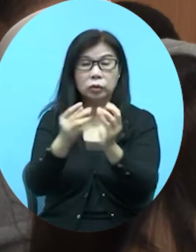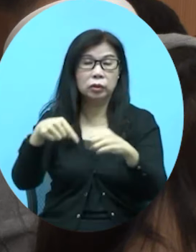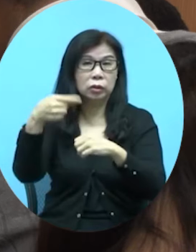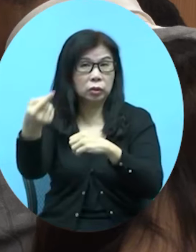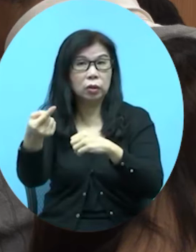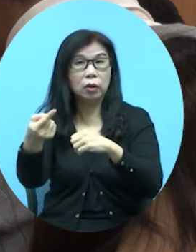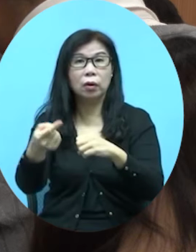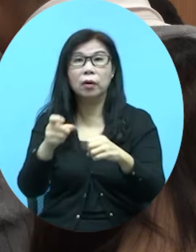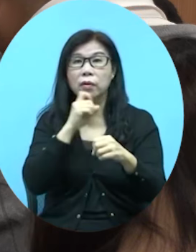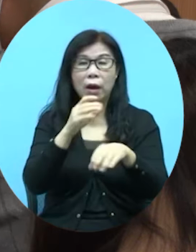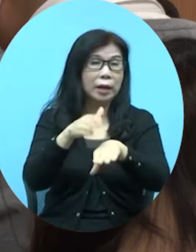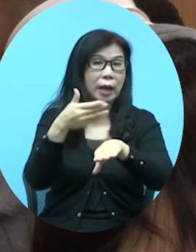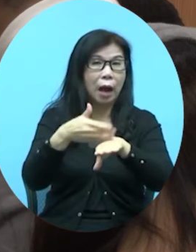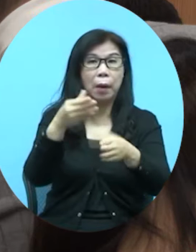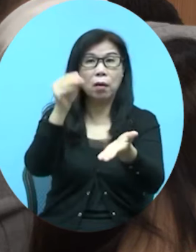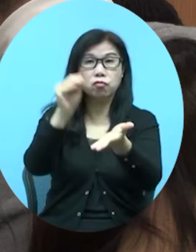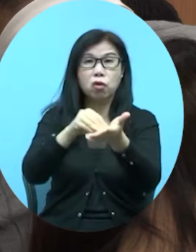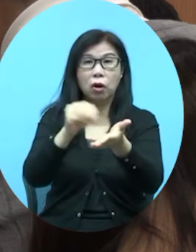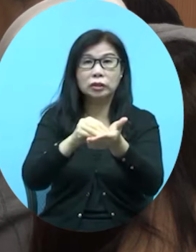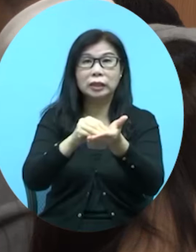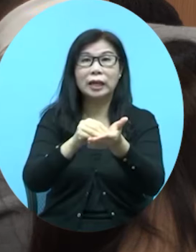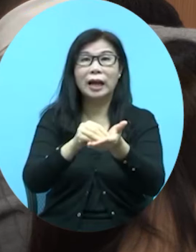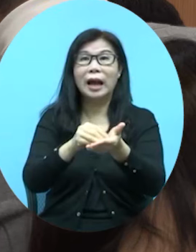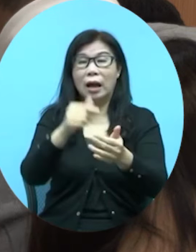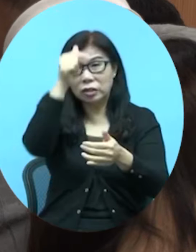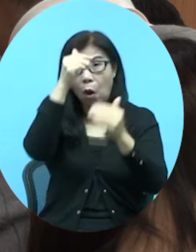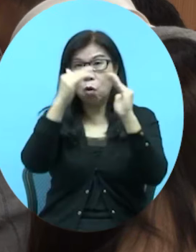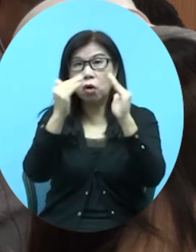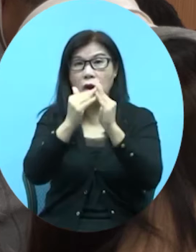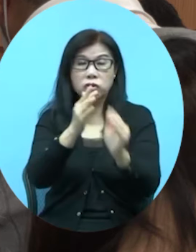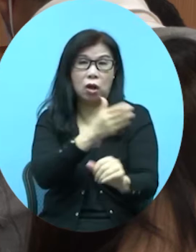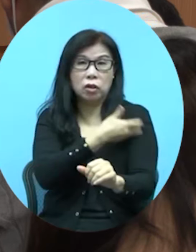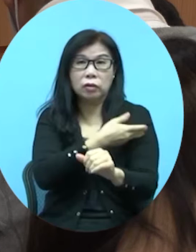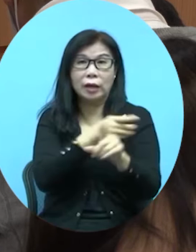of the one is one is the